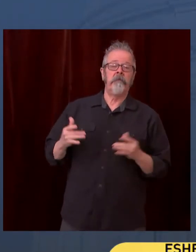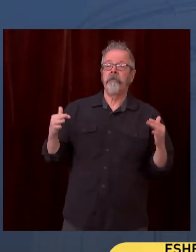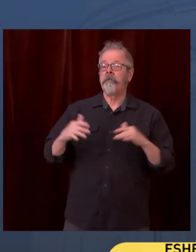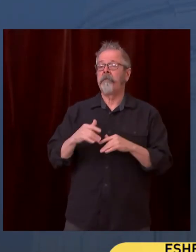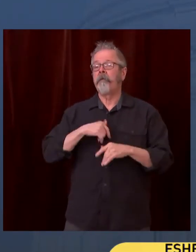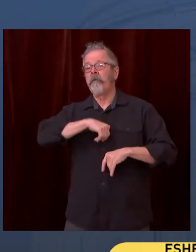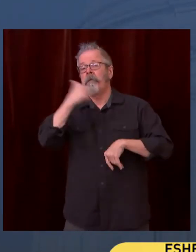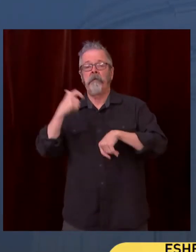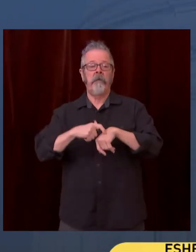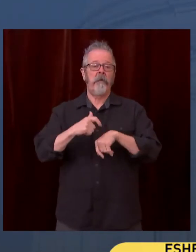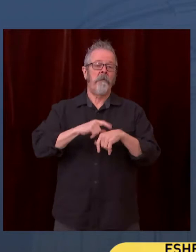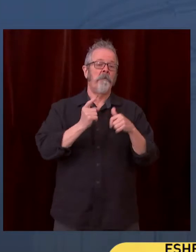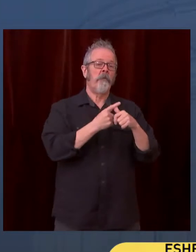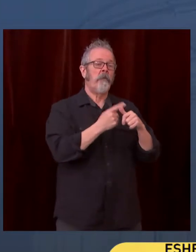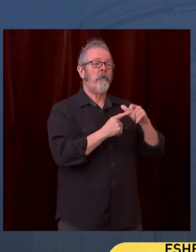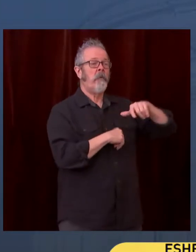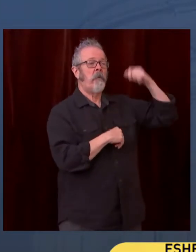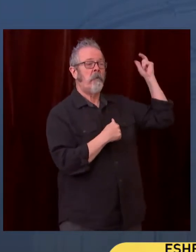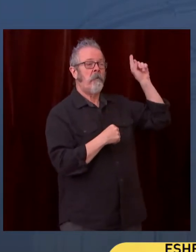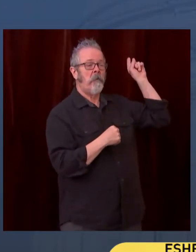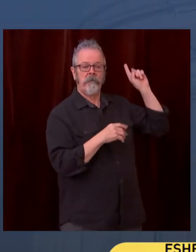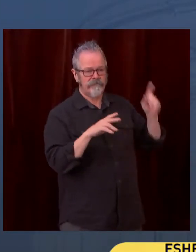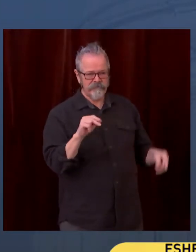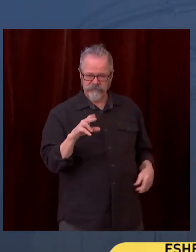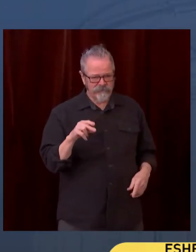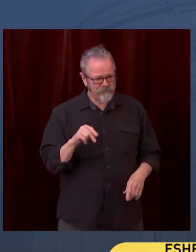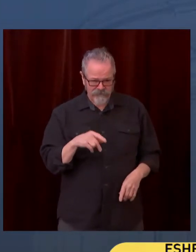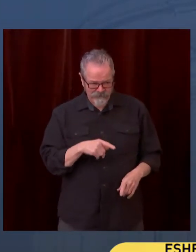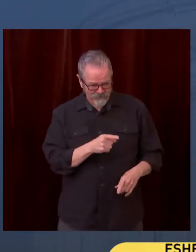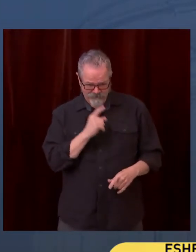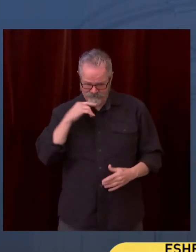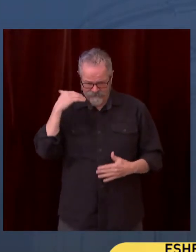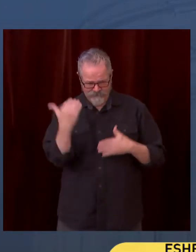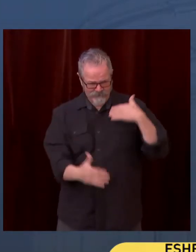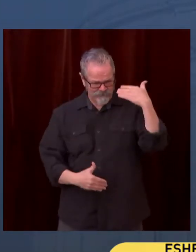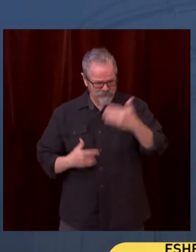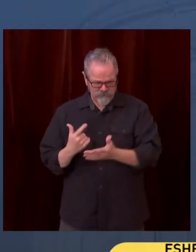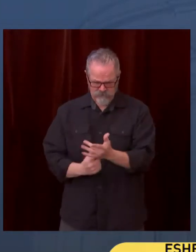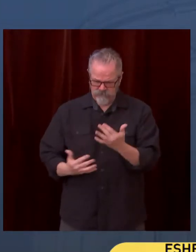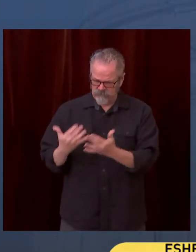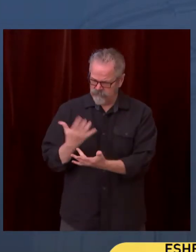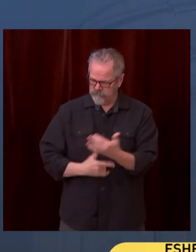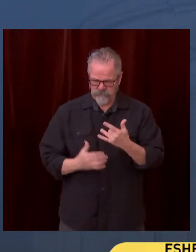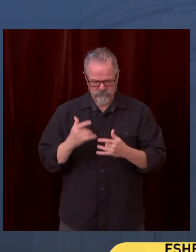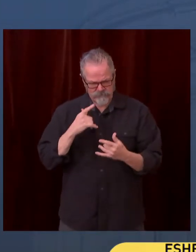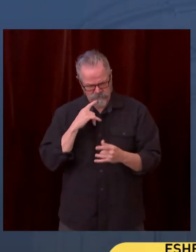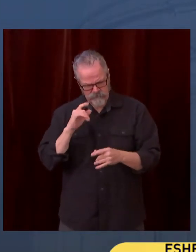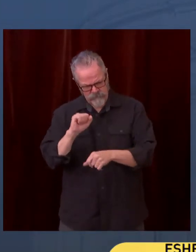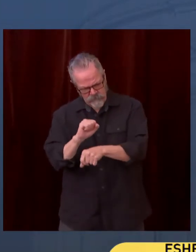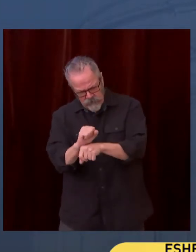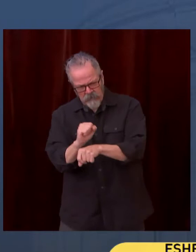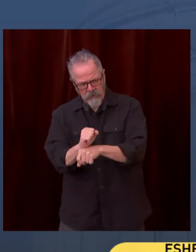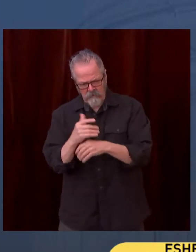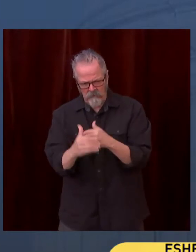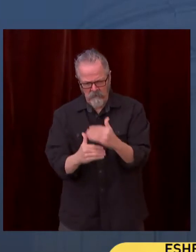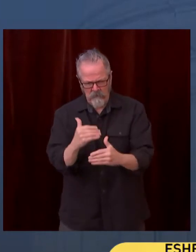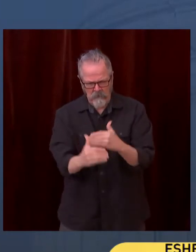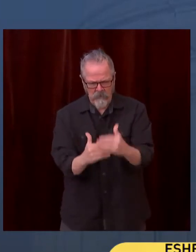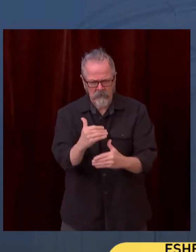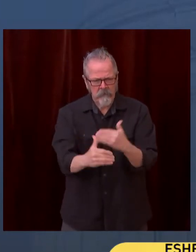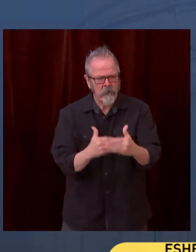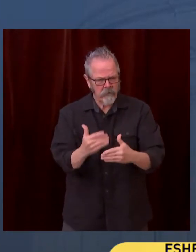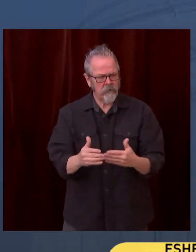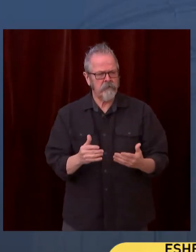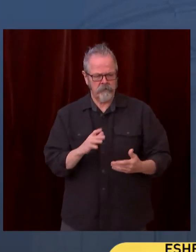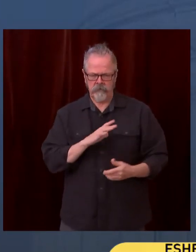this early in the session before the final budget. So I want to thank them for this. We also want to thank our federal